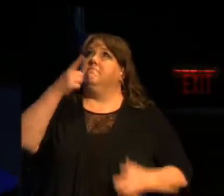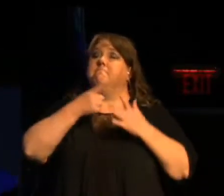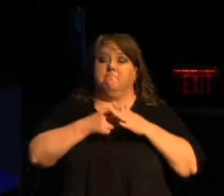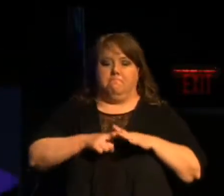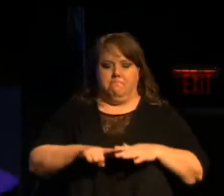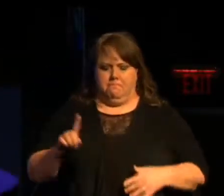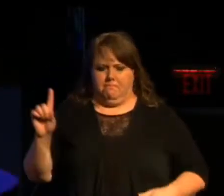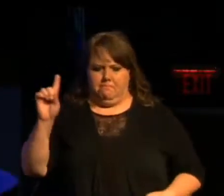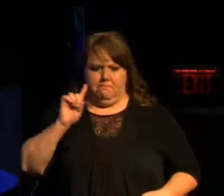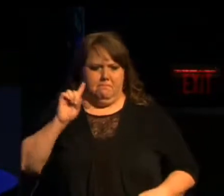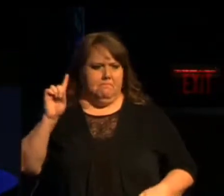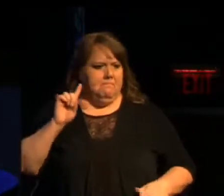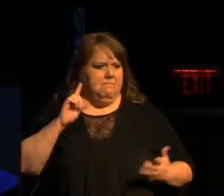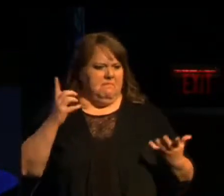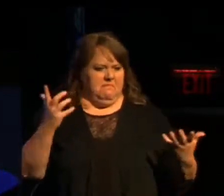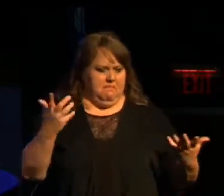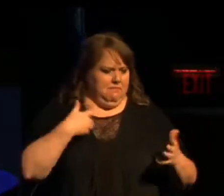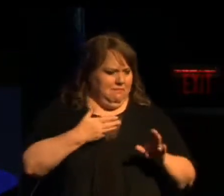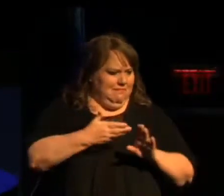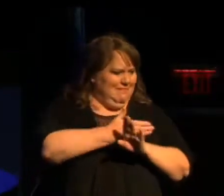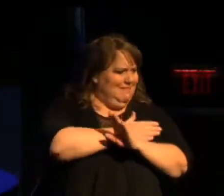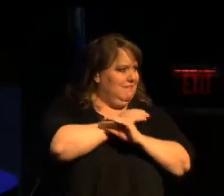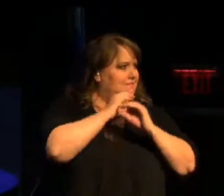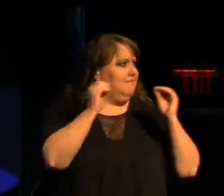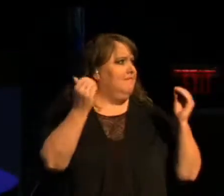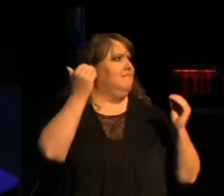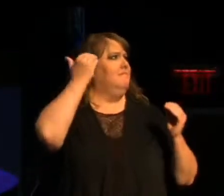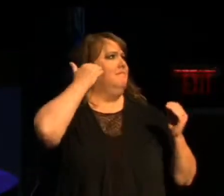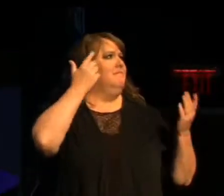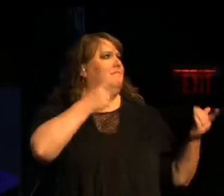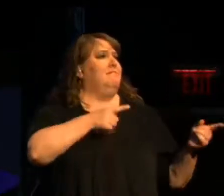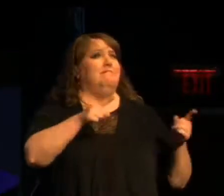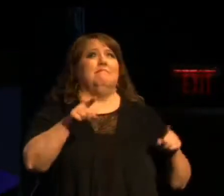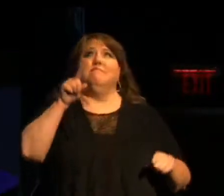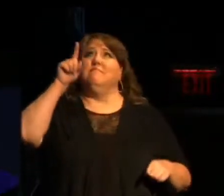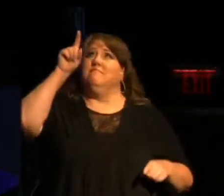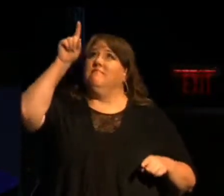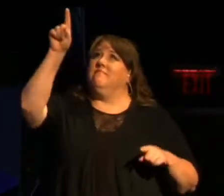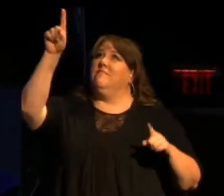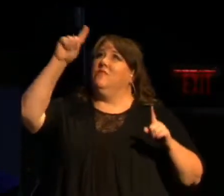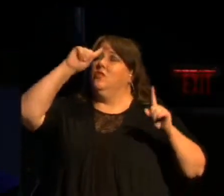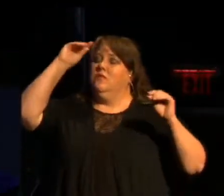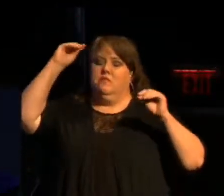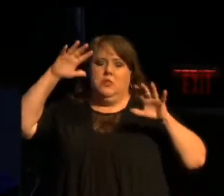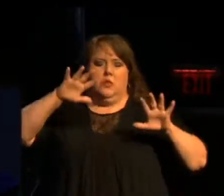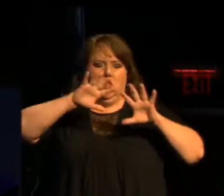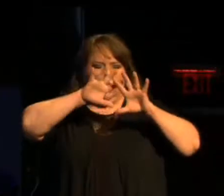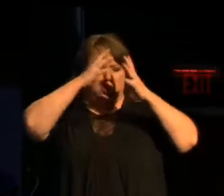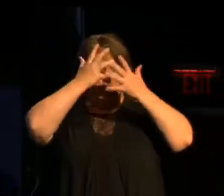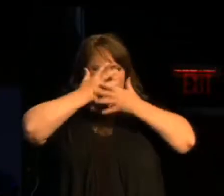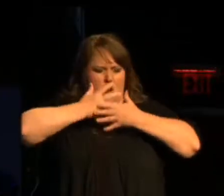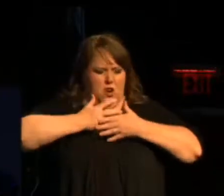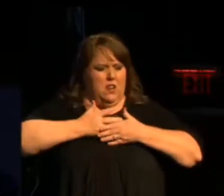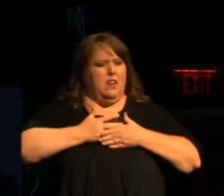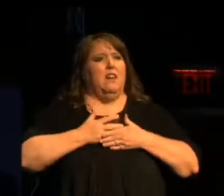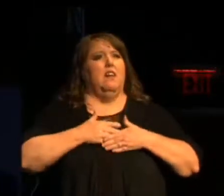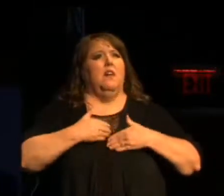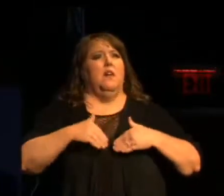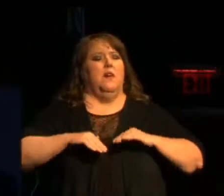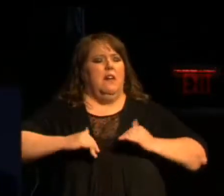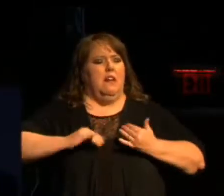With no point of reference, you spoke to the dark and fleshed out the wonder